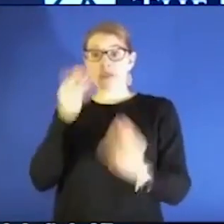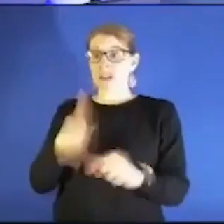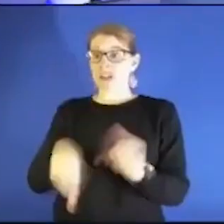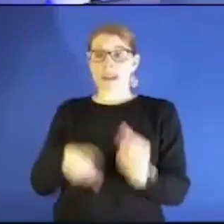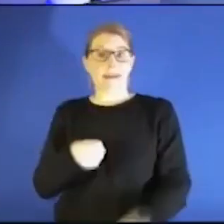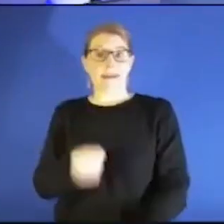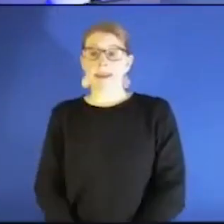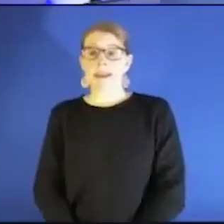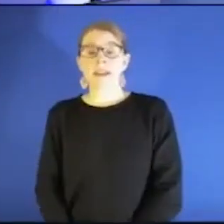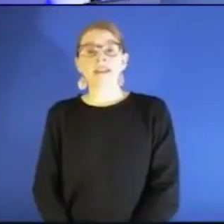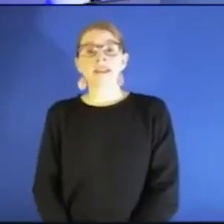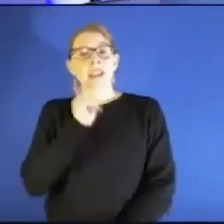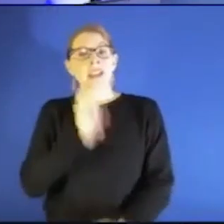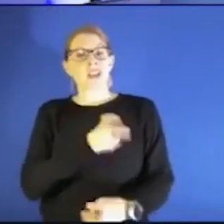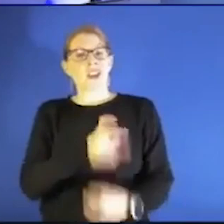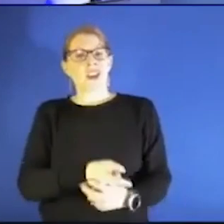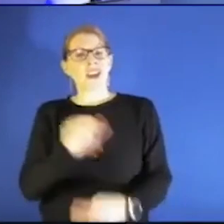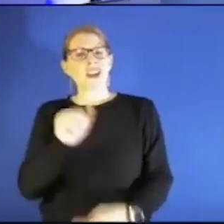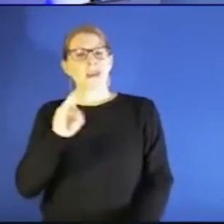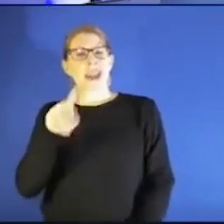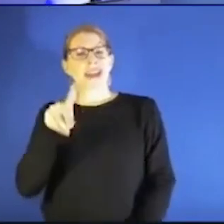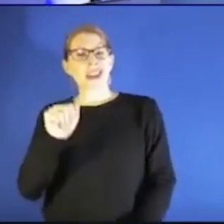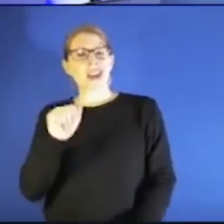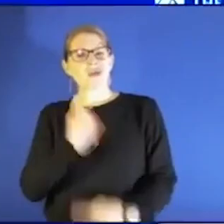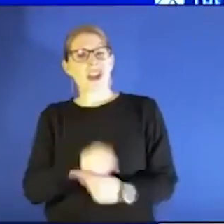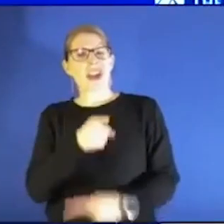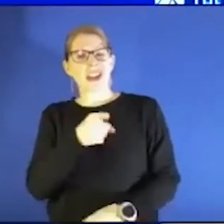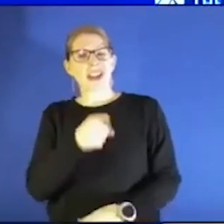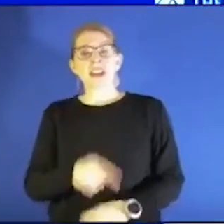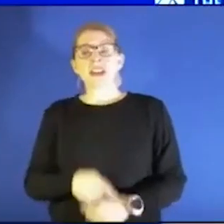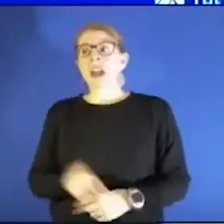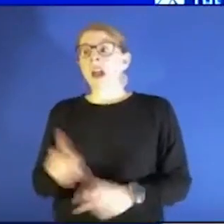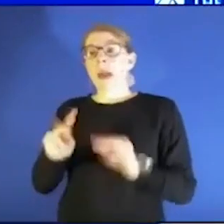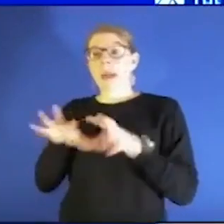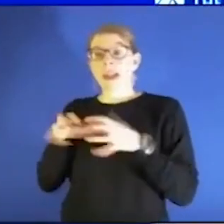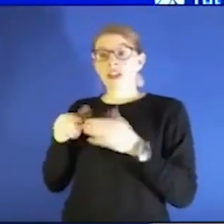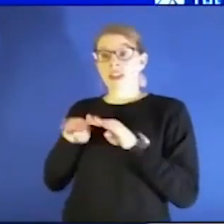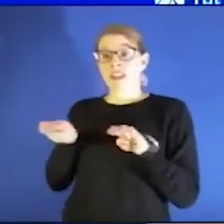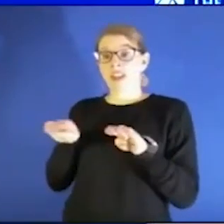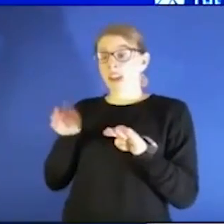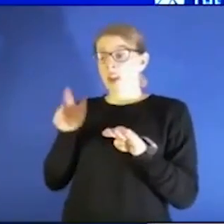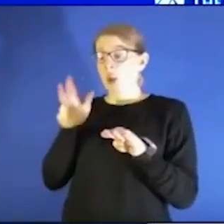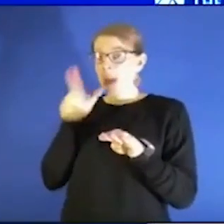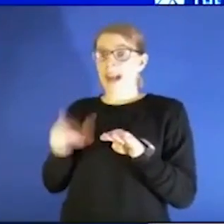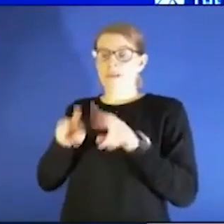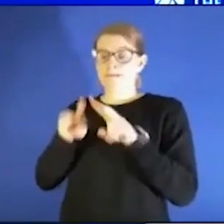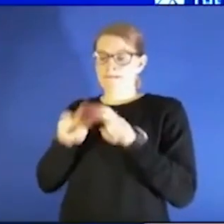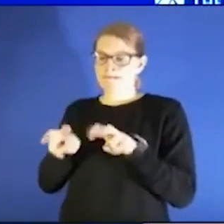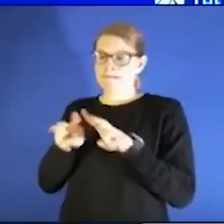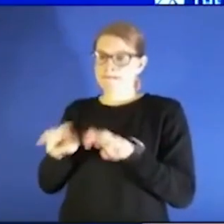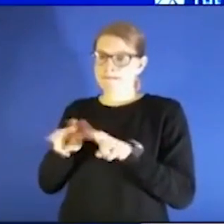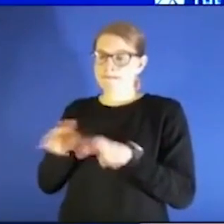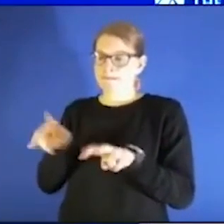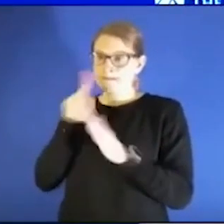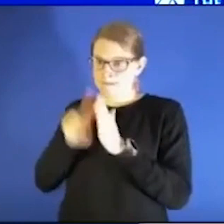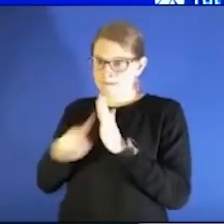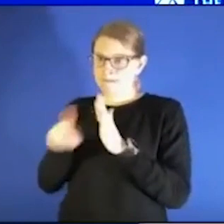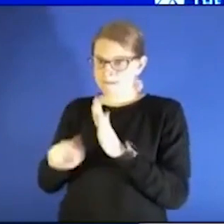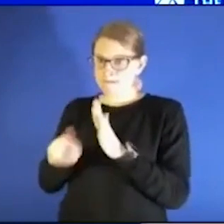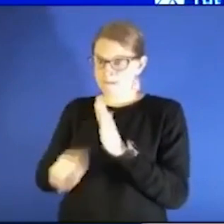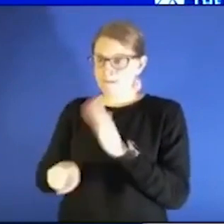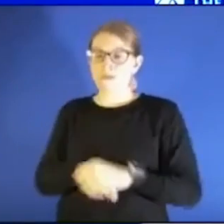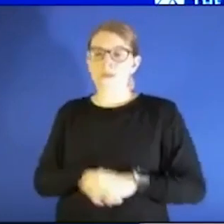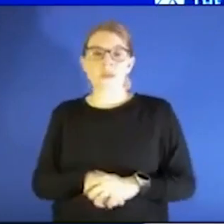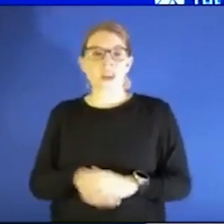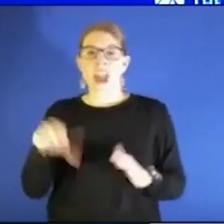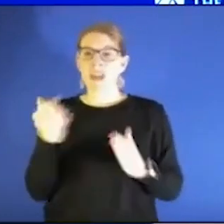I think you're exactly right. You can probably look at it at a population level. I think you'd have to do a lot of investigation, and we have so many other things going on